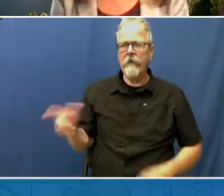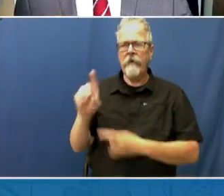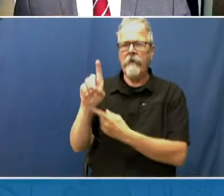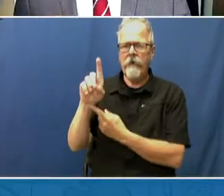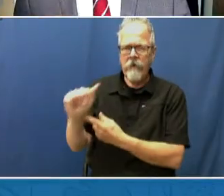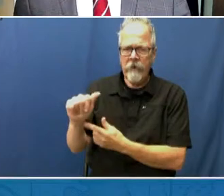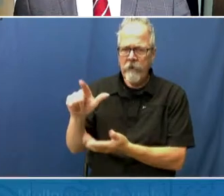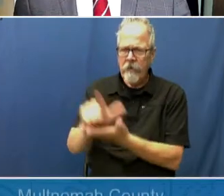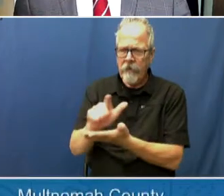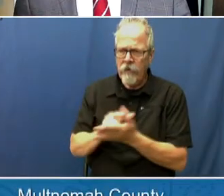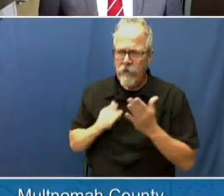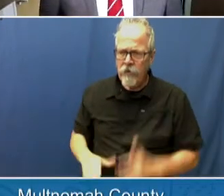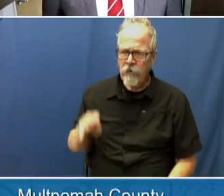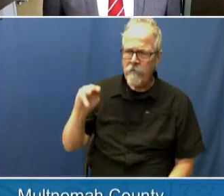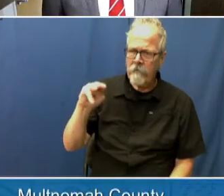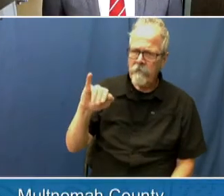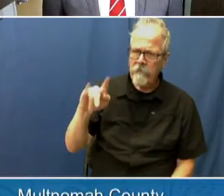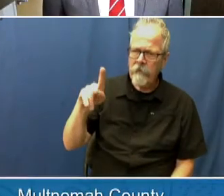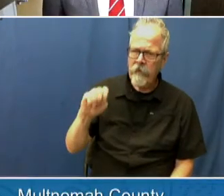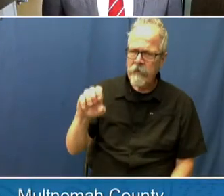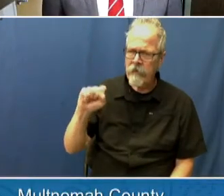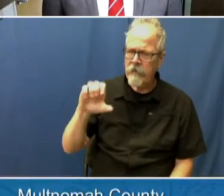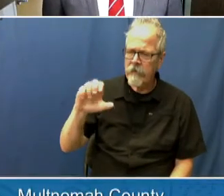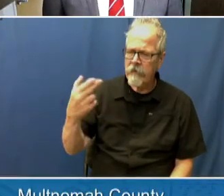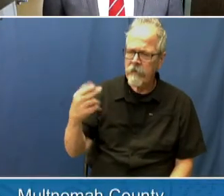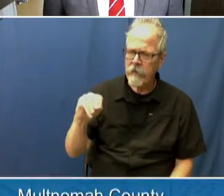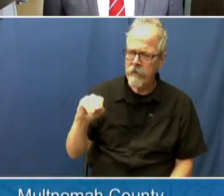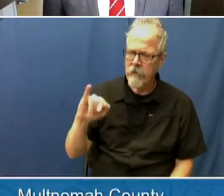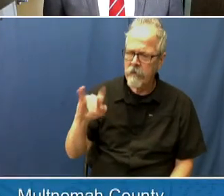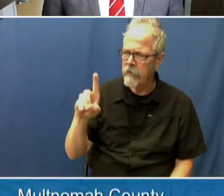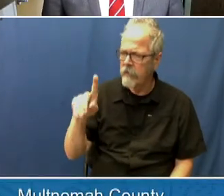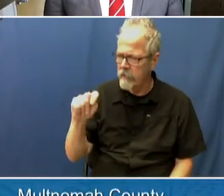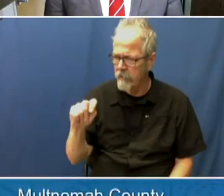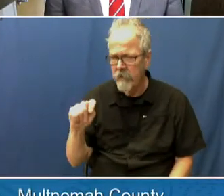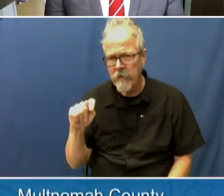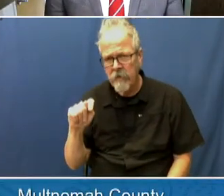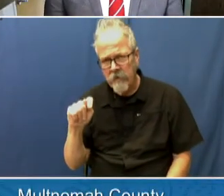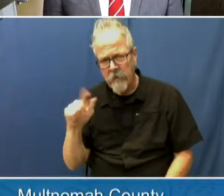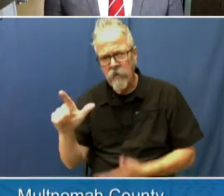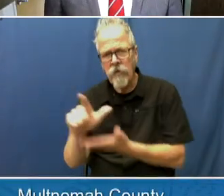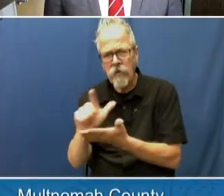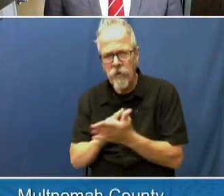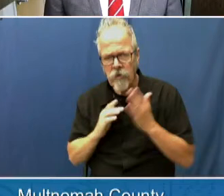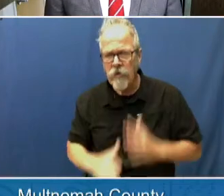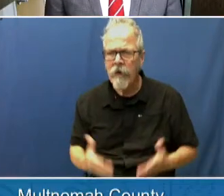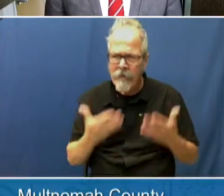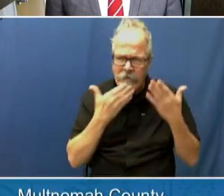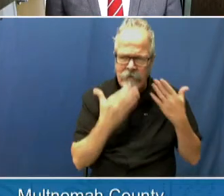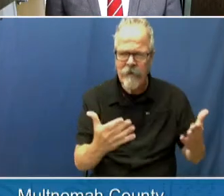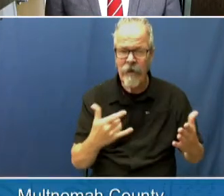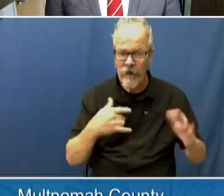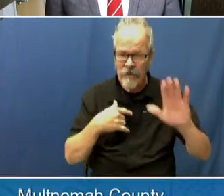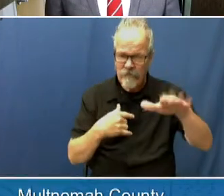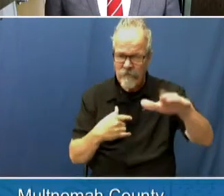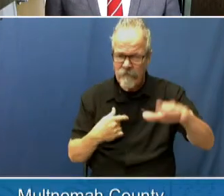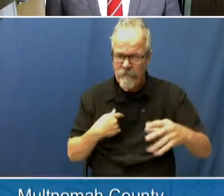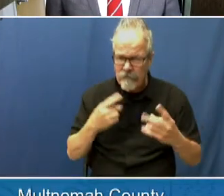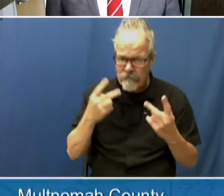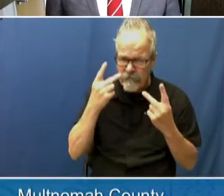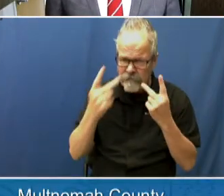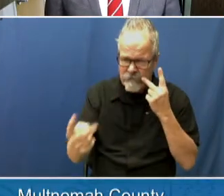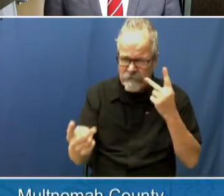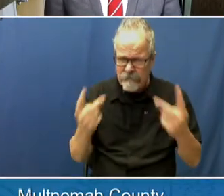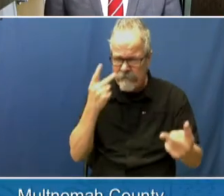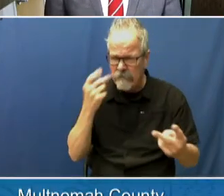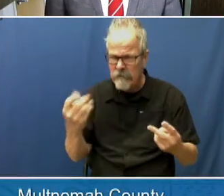Thank you, Chair Kafouri. I'm struck with gratitude today seeing so many members of the community stand in solidarity to rise above hate